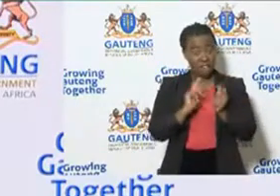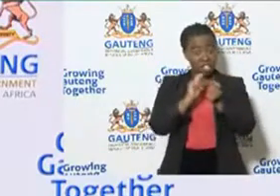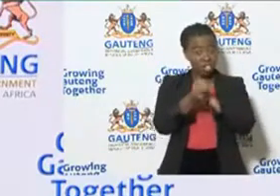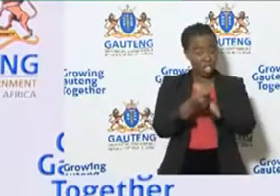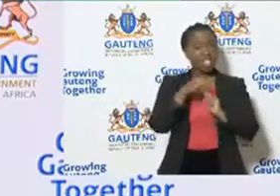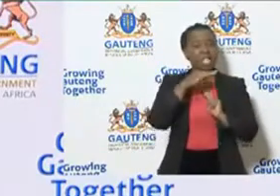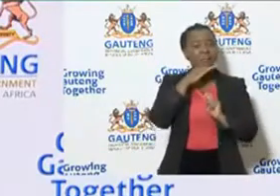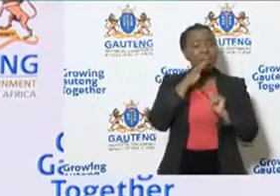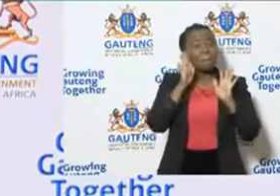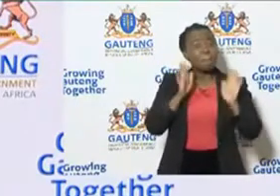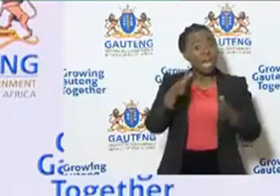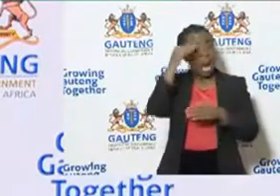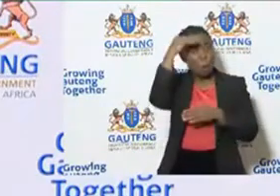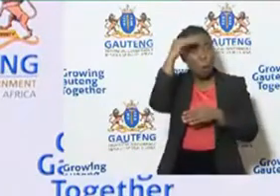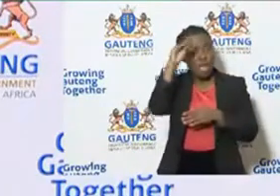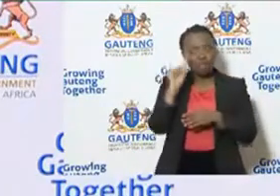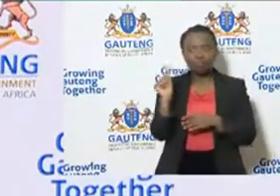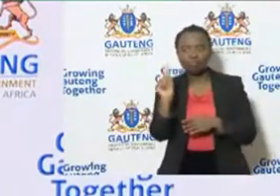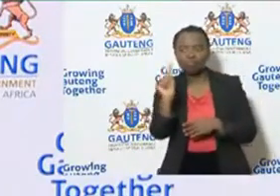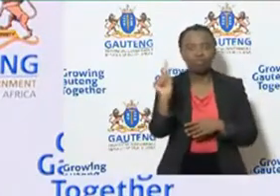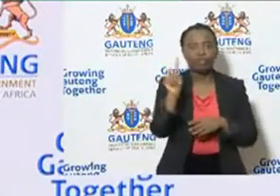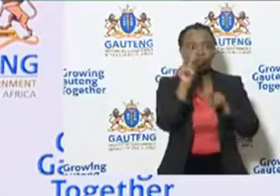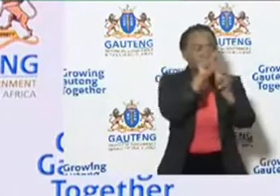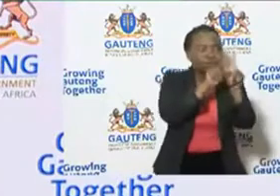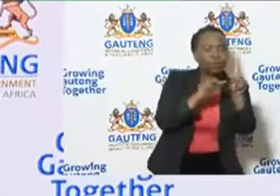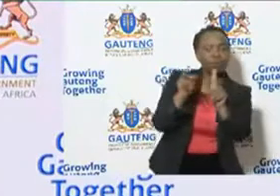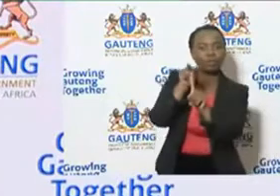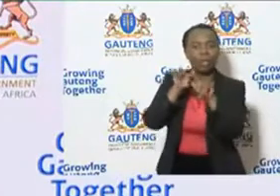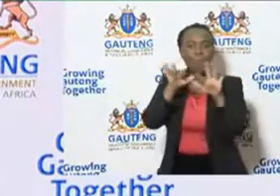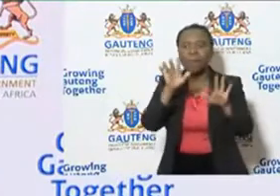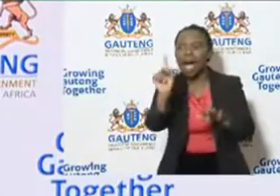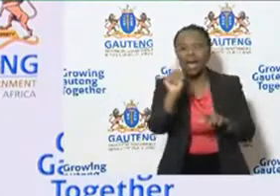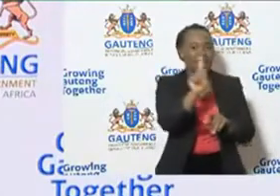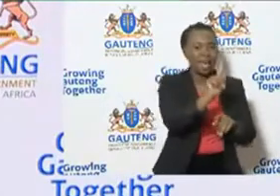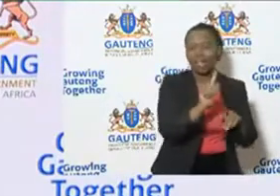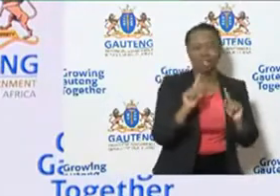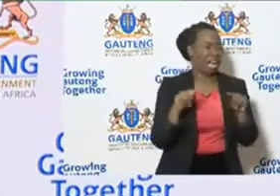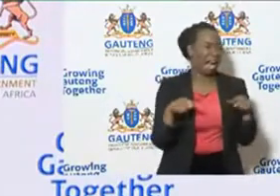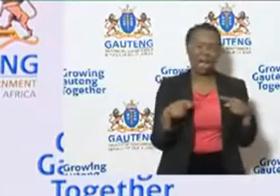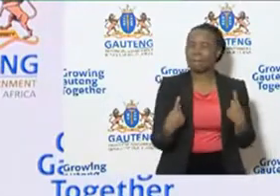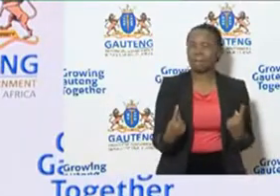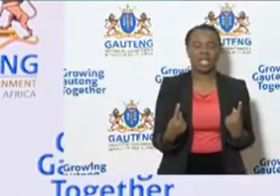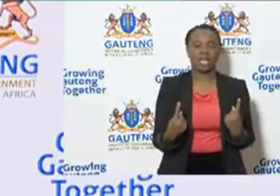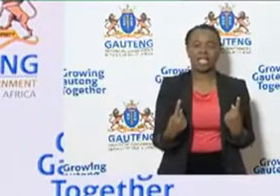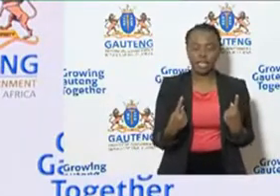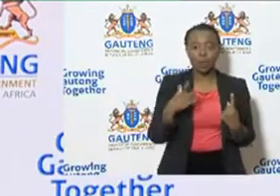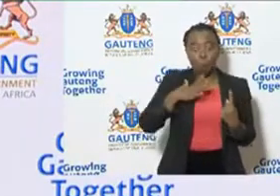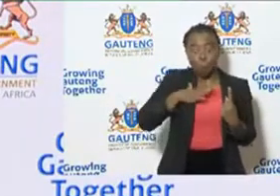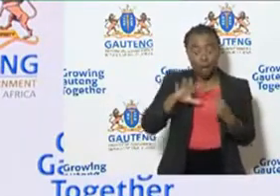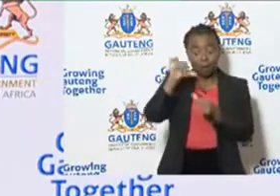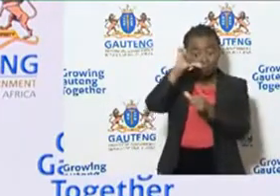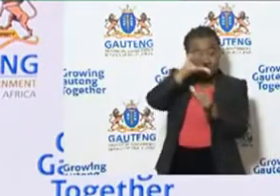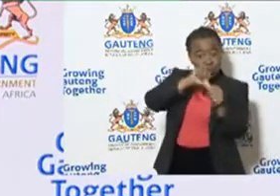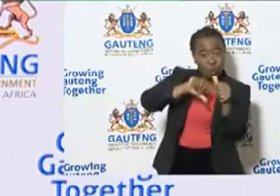the police who go around policing the behavior of people. We would like social mobilization